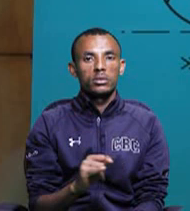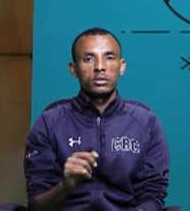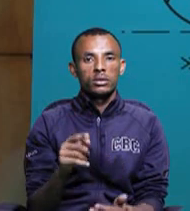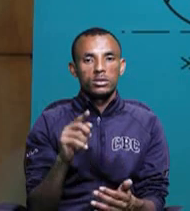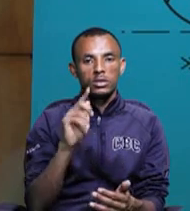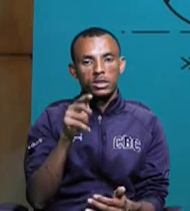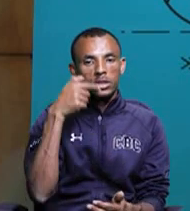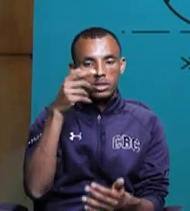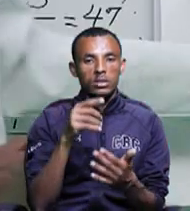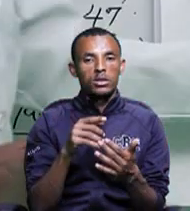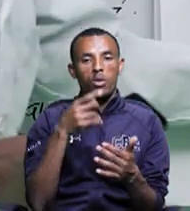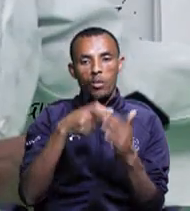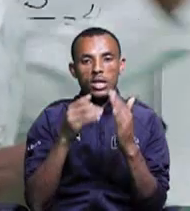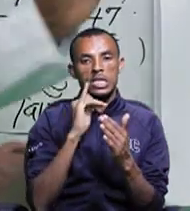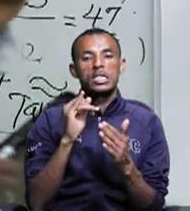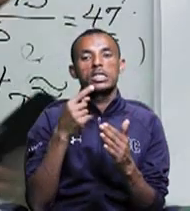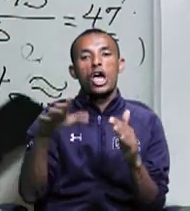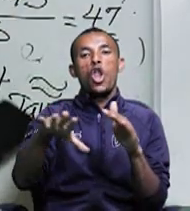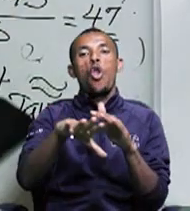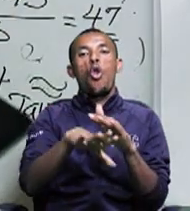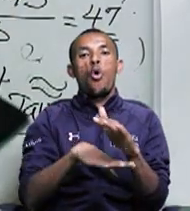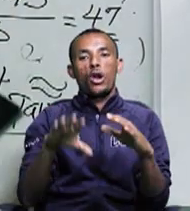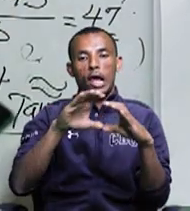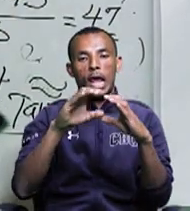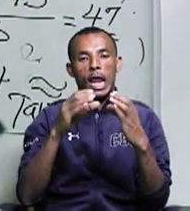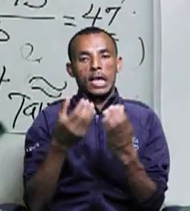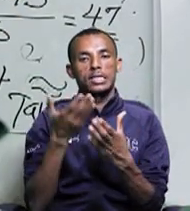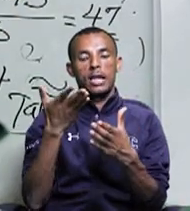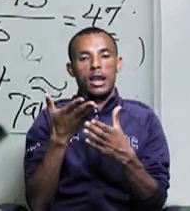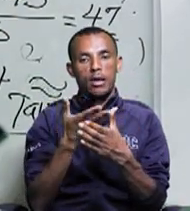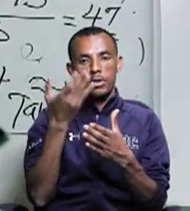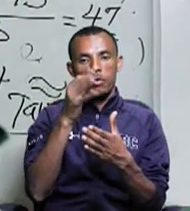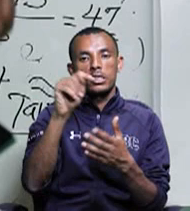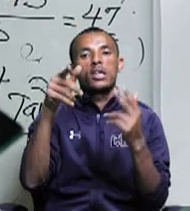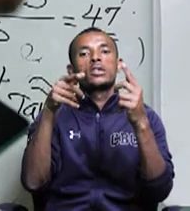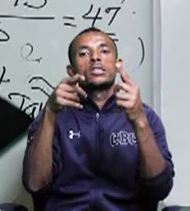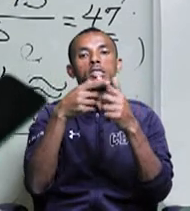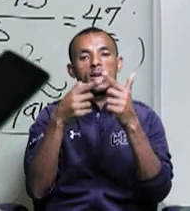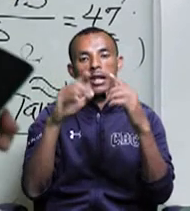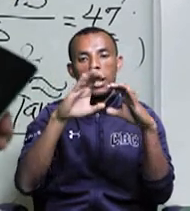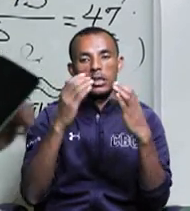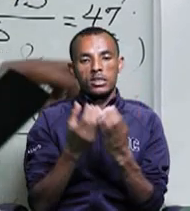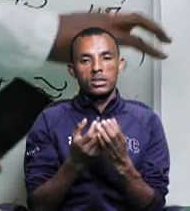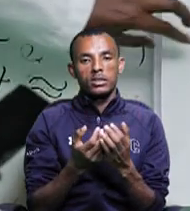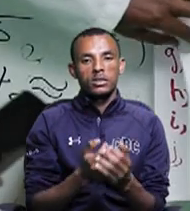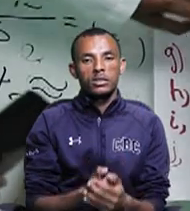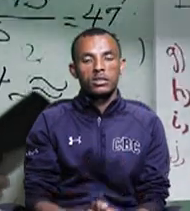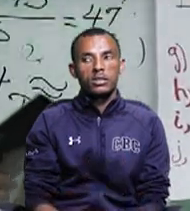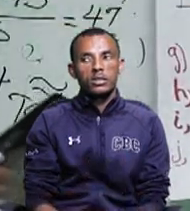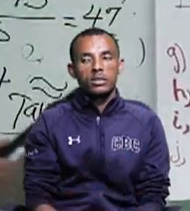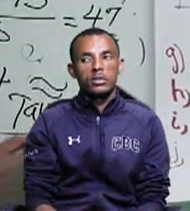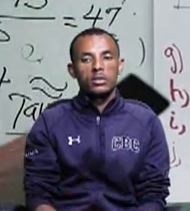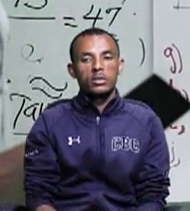says? What is the lower class limit of the second class? The lower class limit of the second